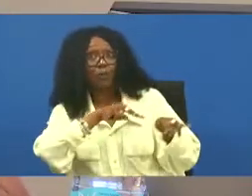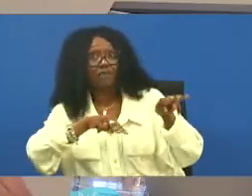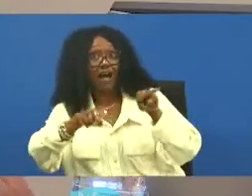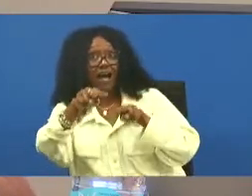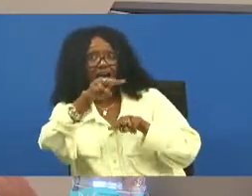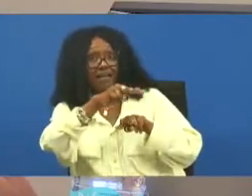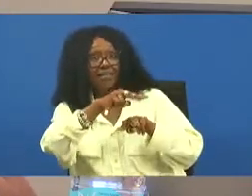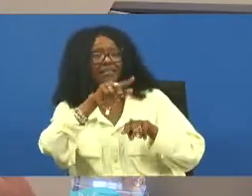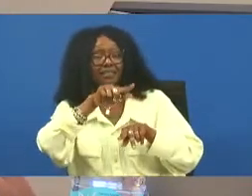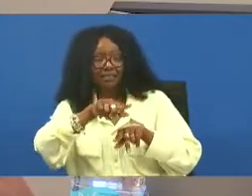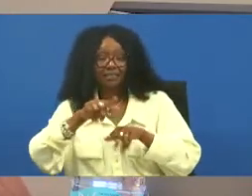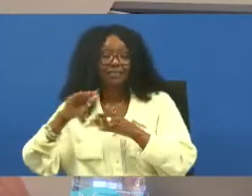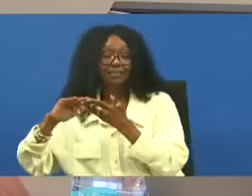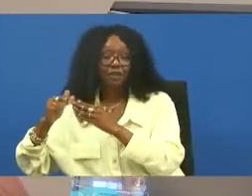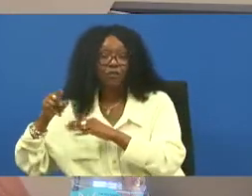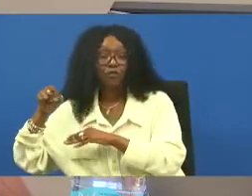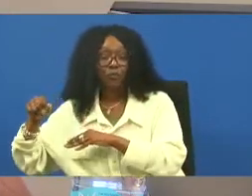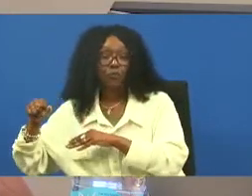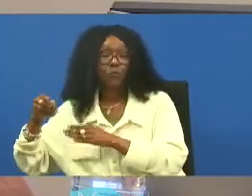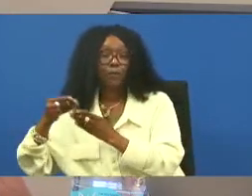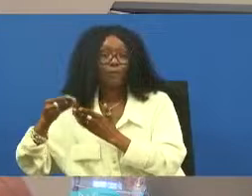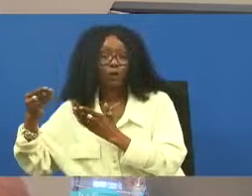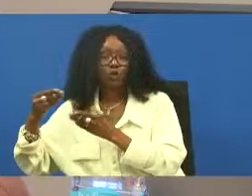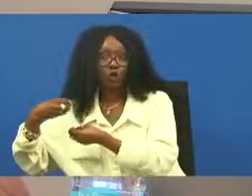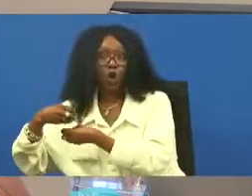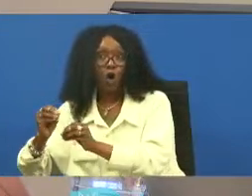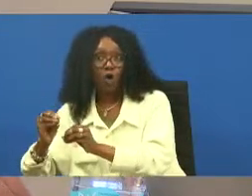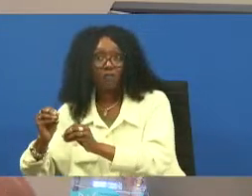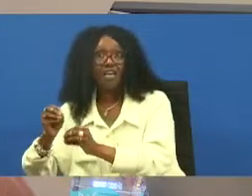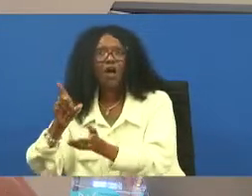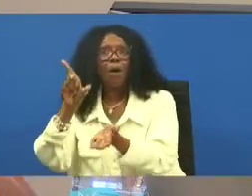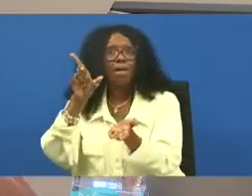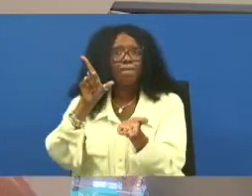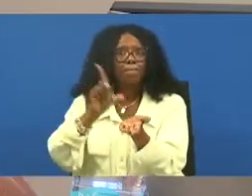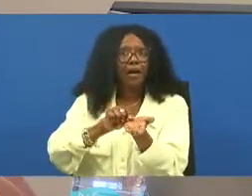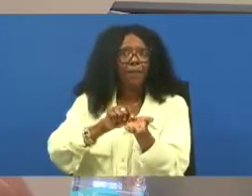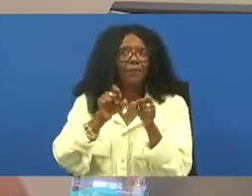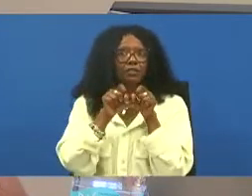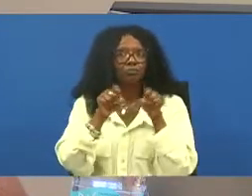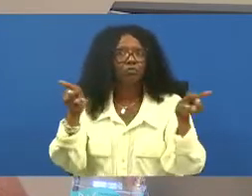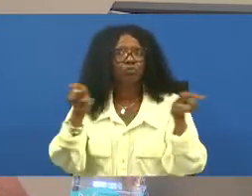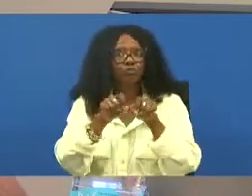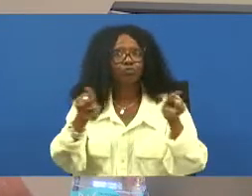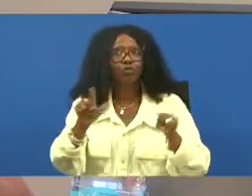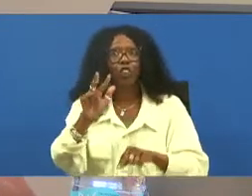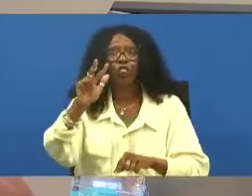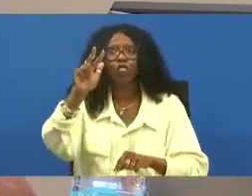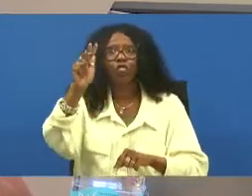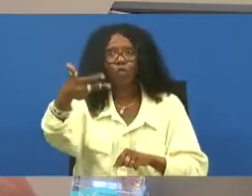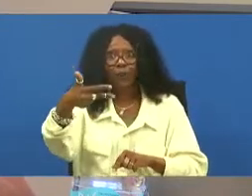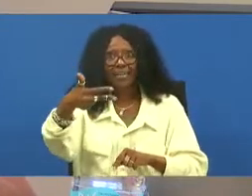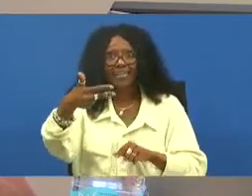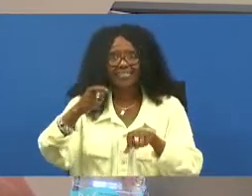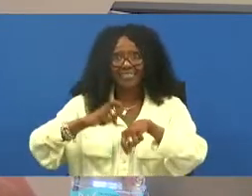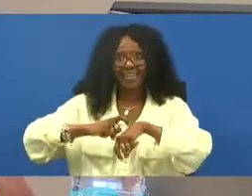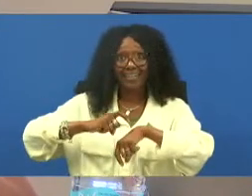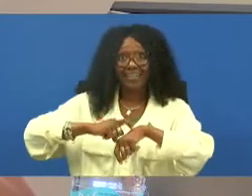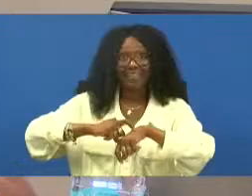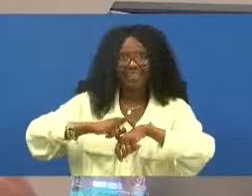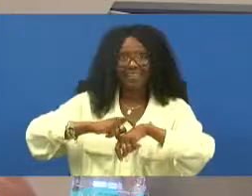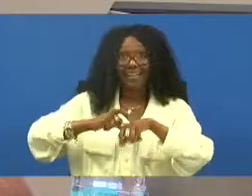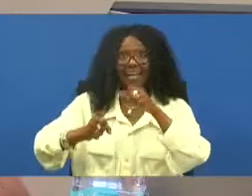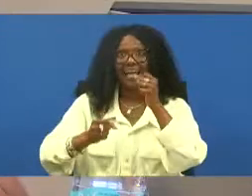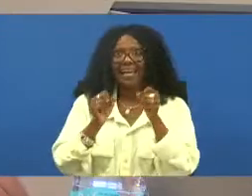office. The RFP was published 3 times, not once, not twice, but 3 times in